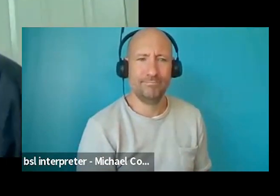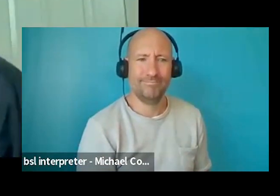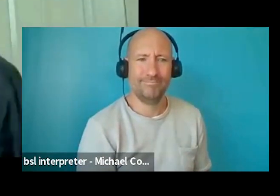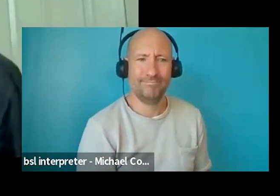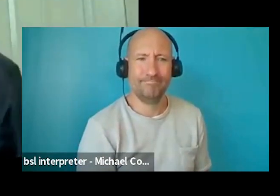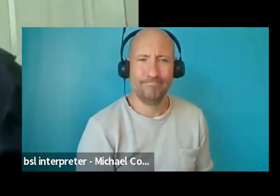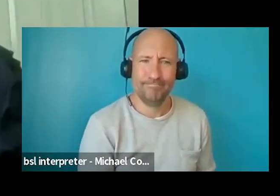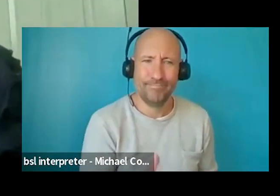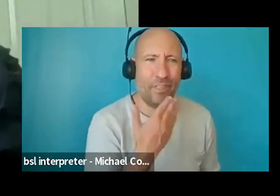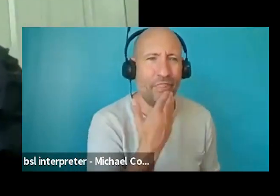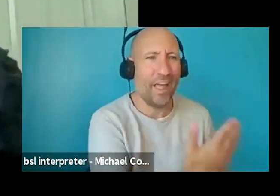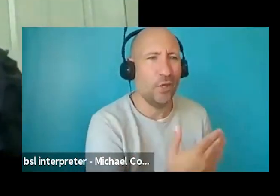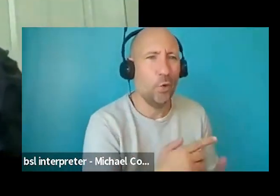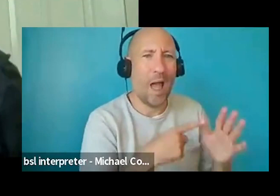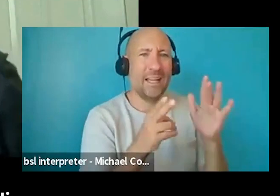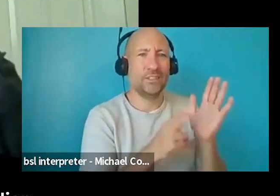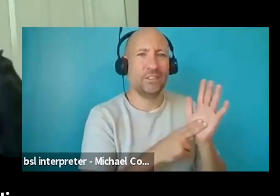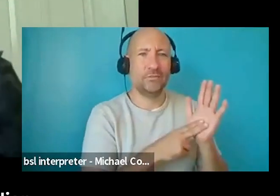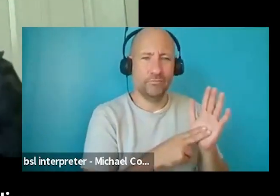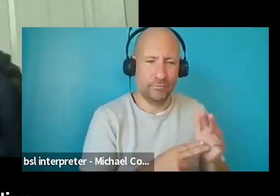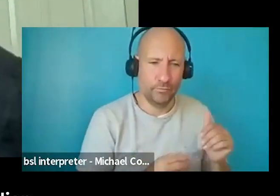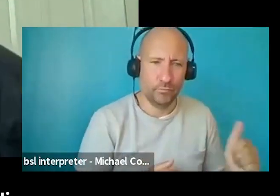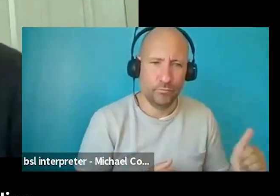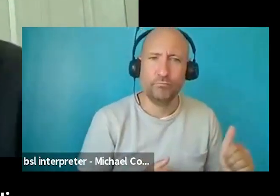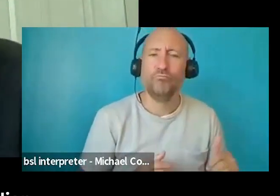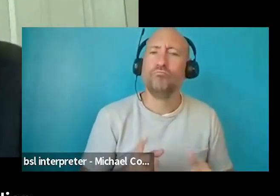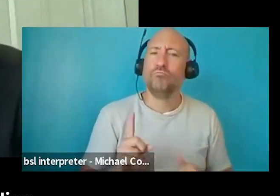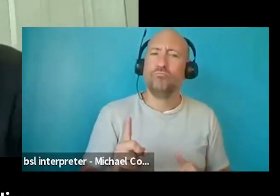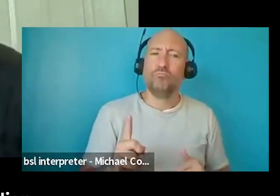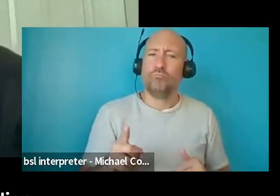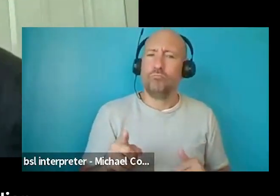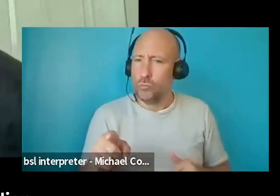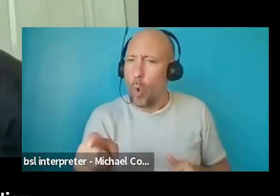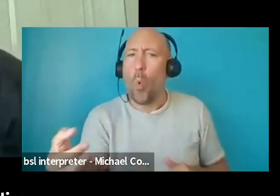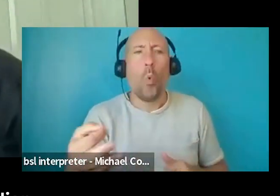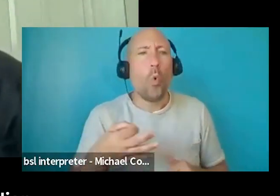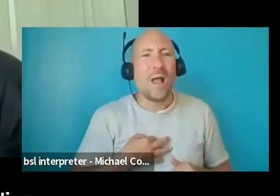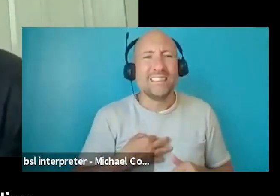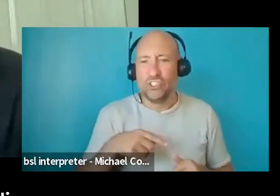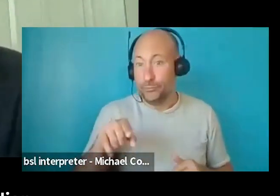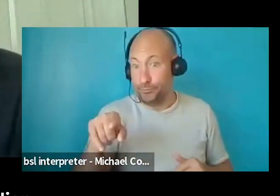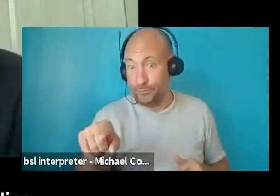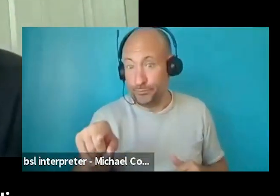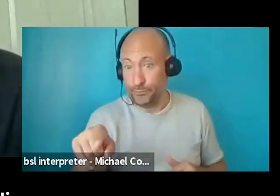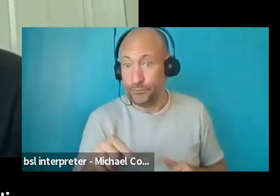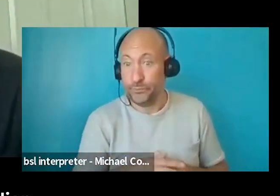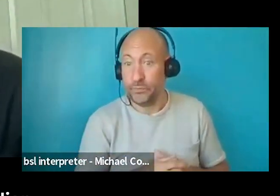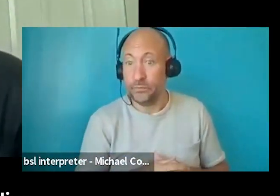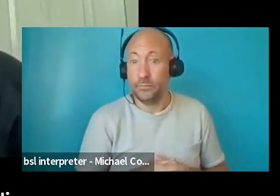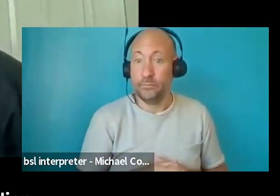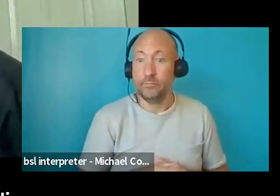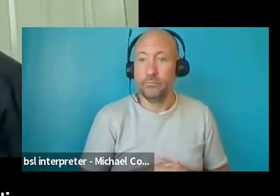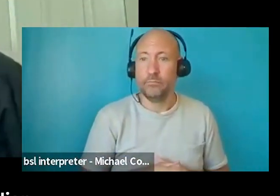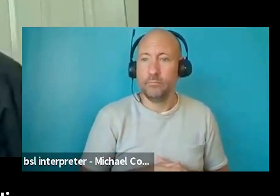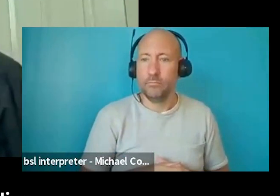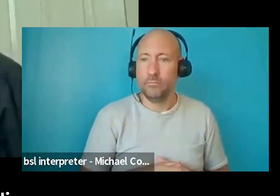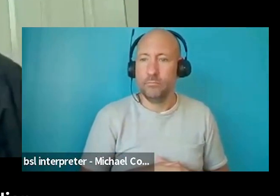Thanks, Alison. So the question from Elisa is in